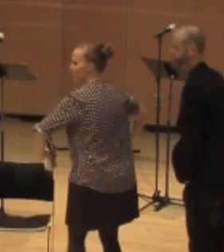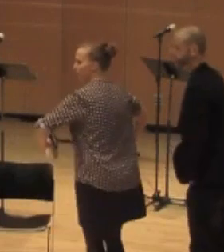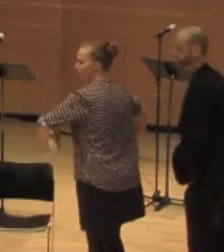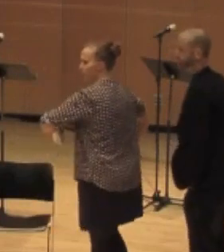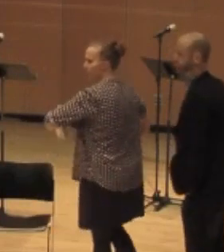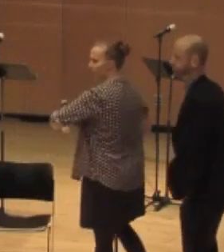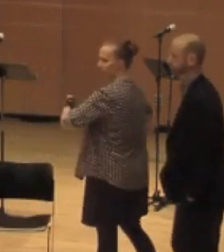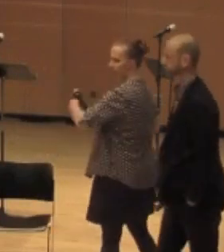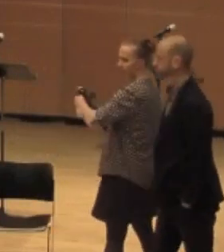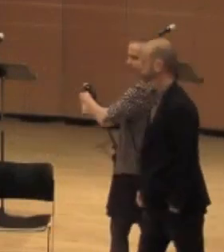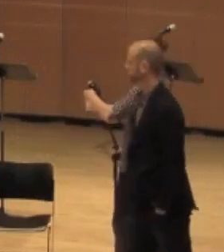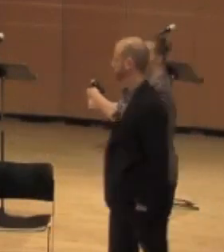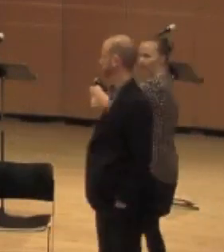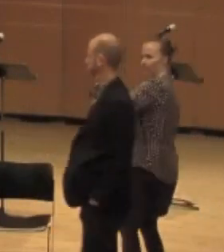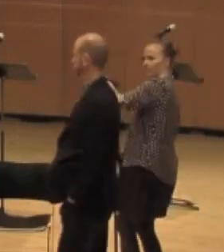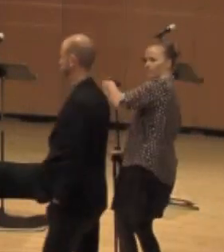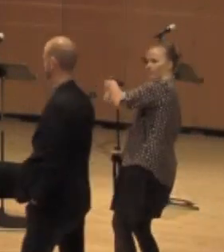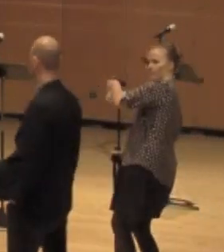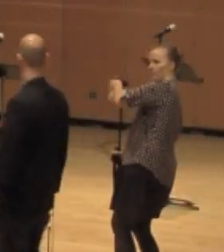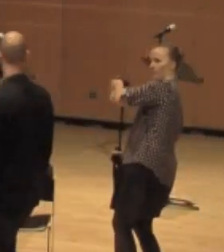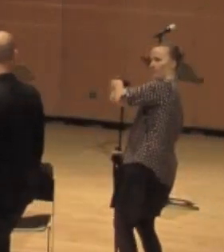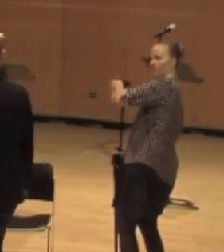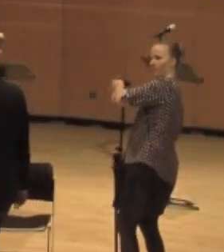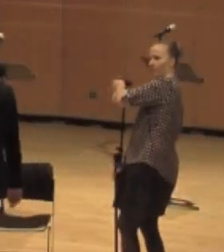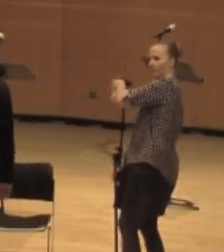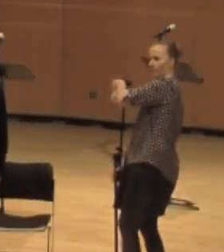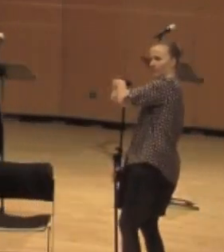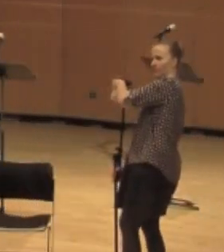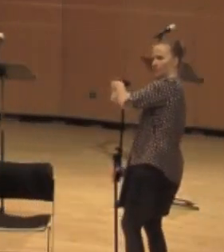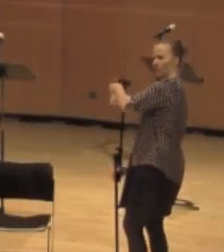no I was wondering if we